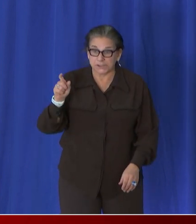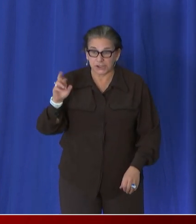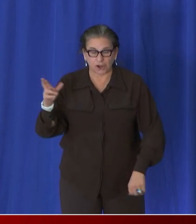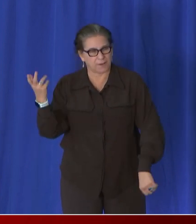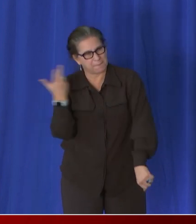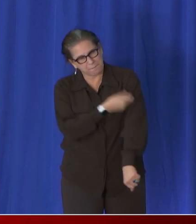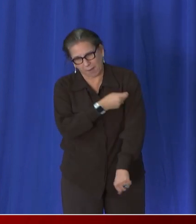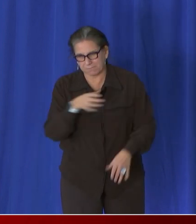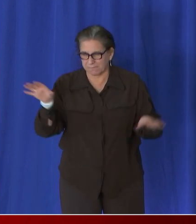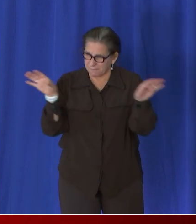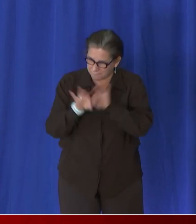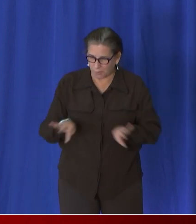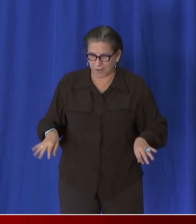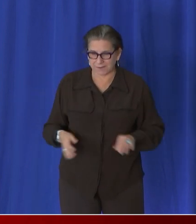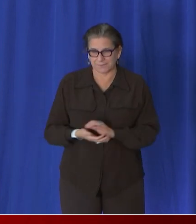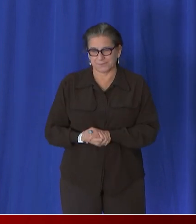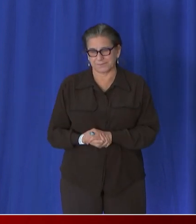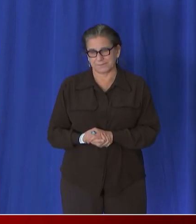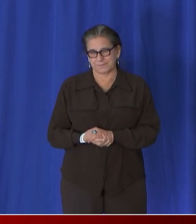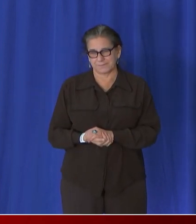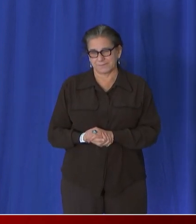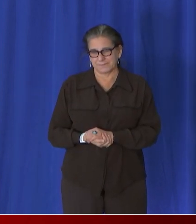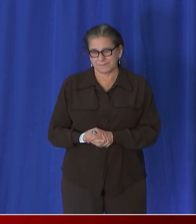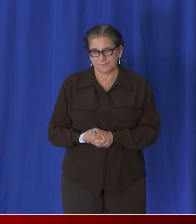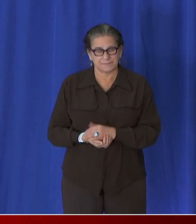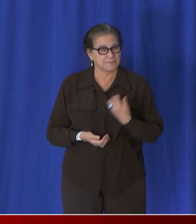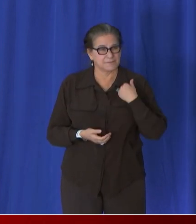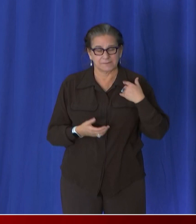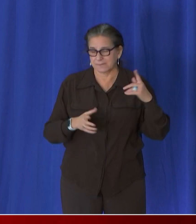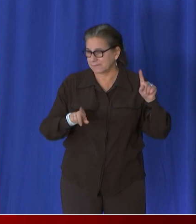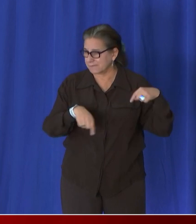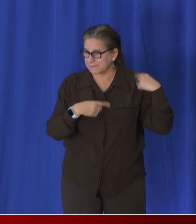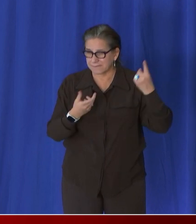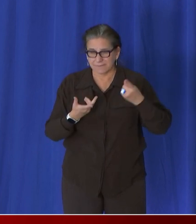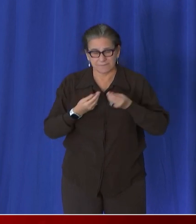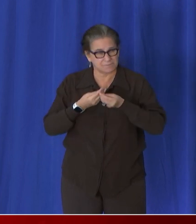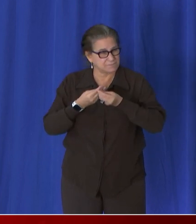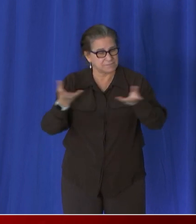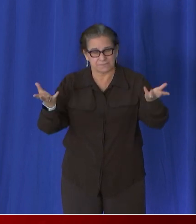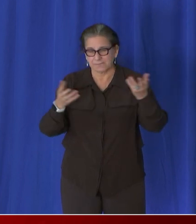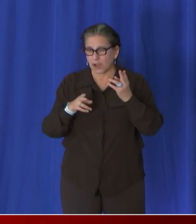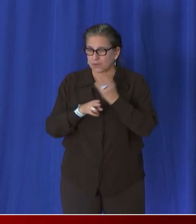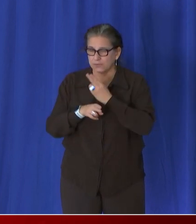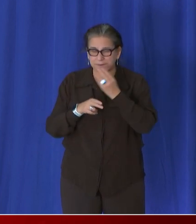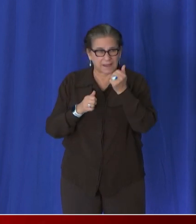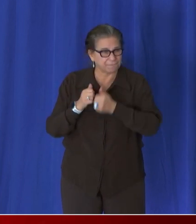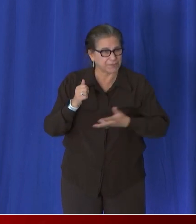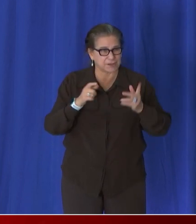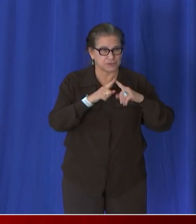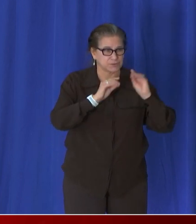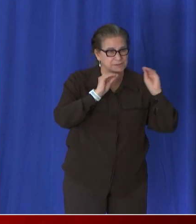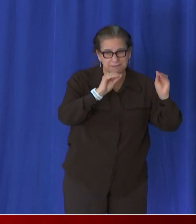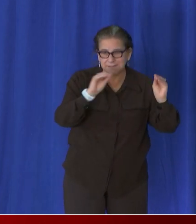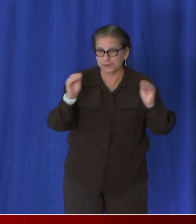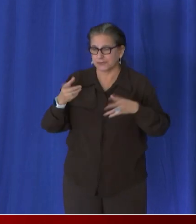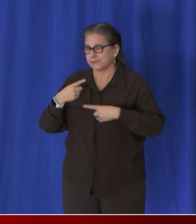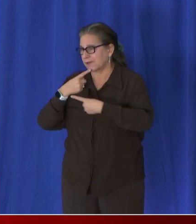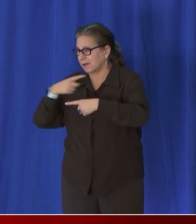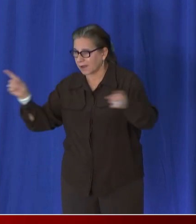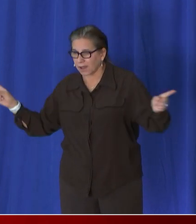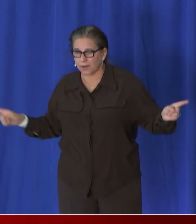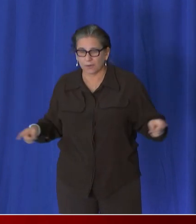our disposal to talk to people more about vaccination and getting boosted,